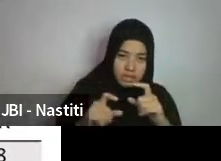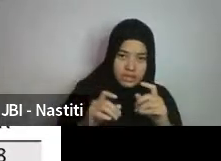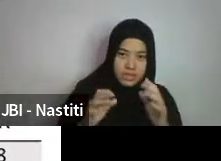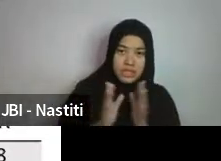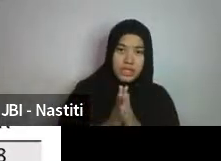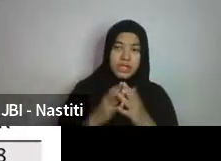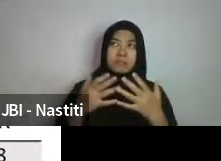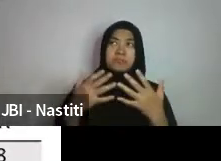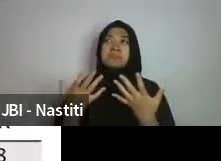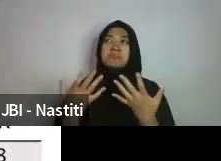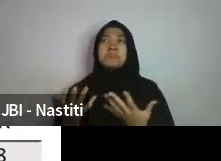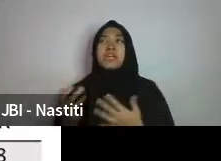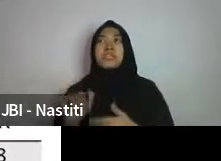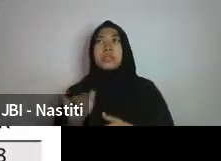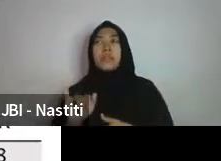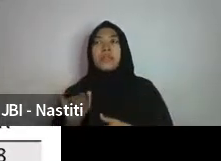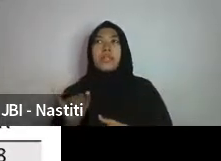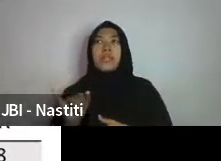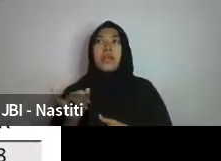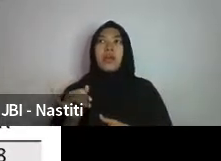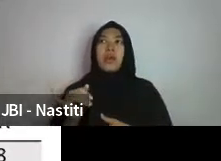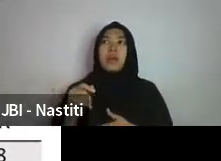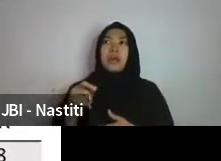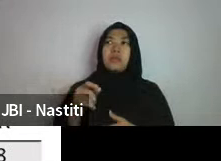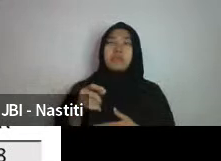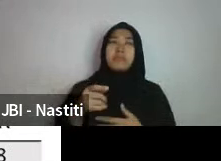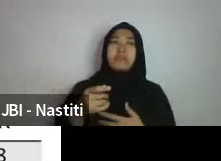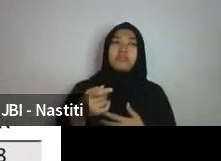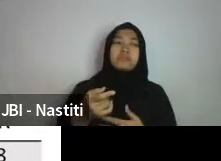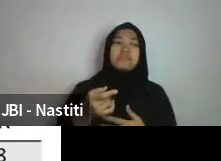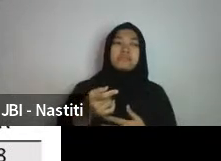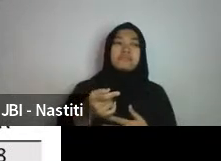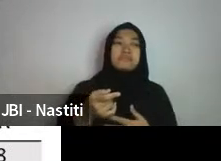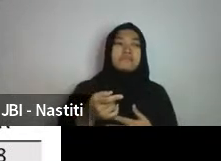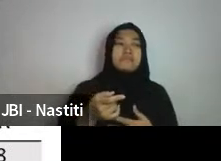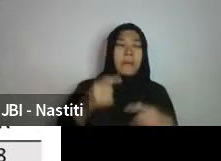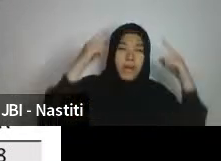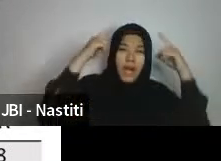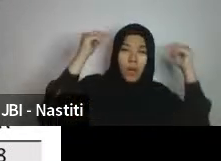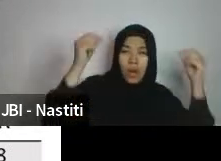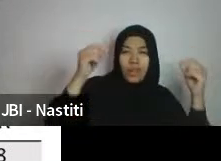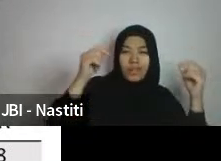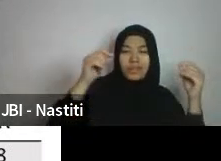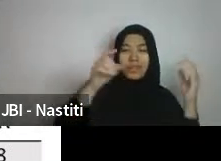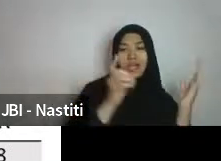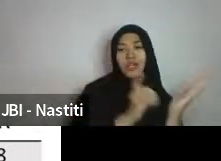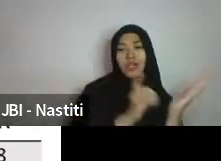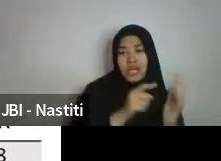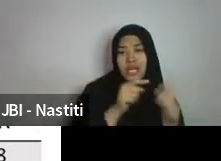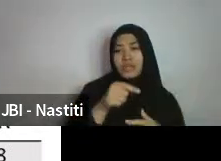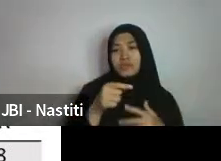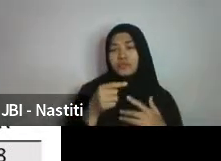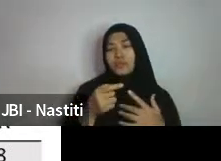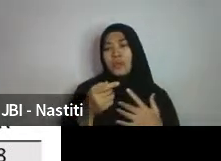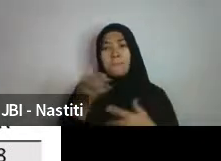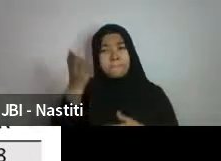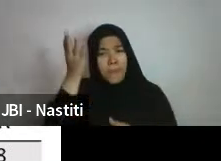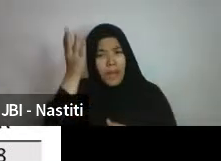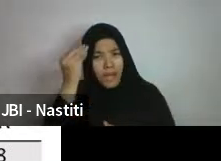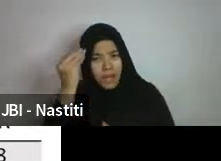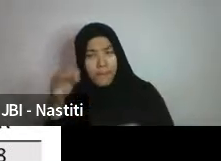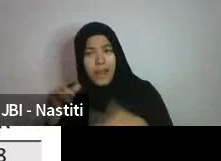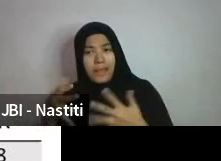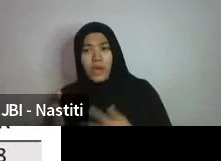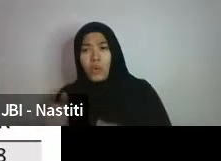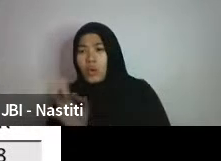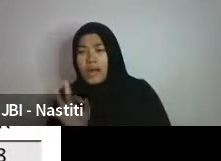understanding whether the patient with intellectual disability may become more distressed and whether they would avoid or have difficulty with